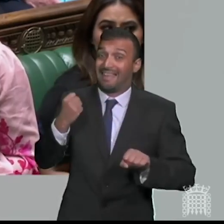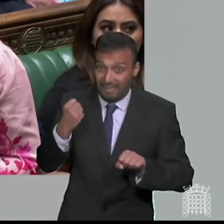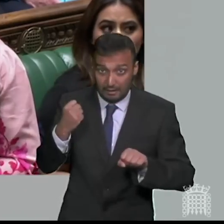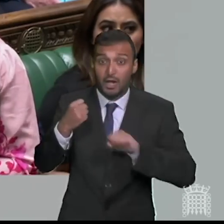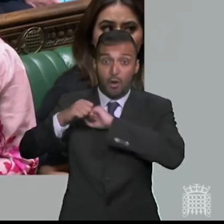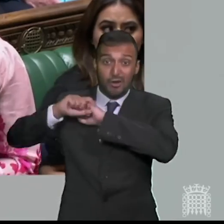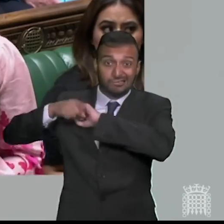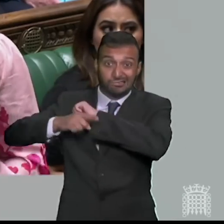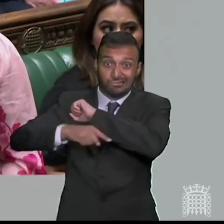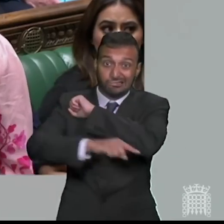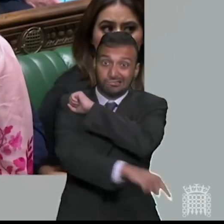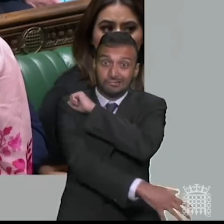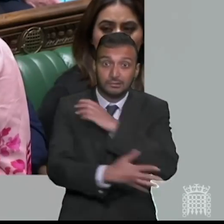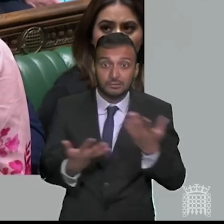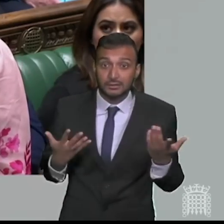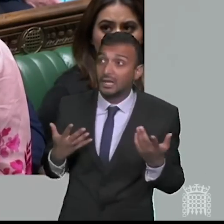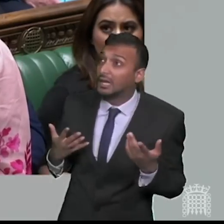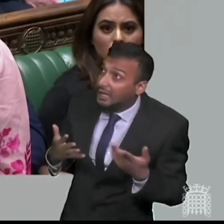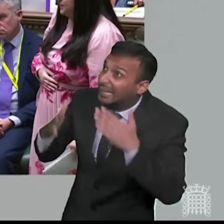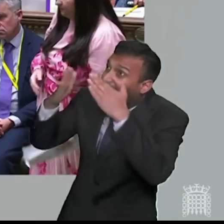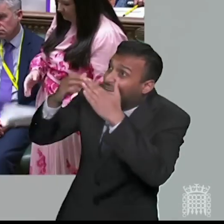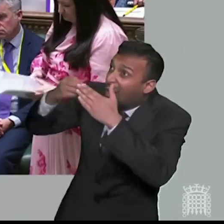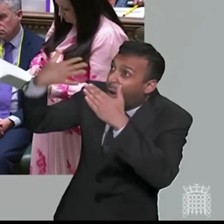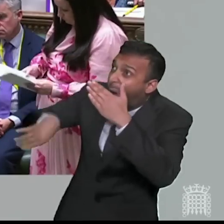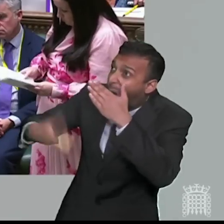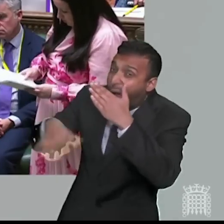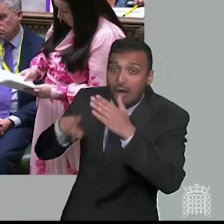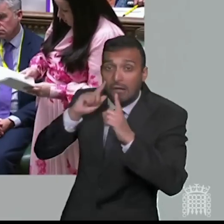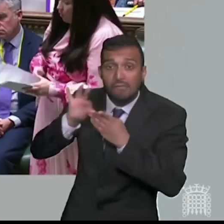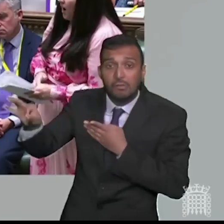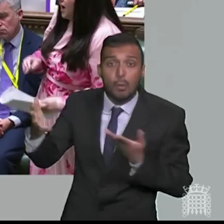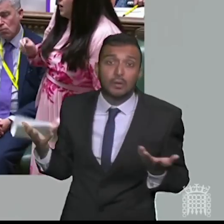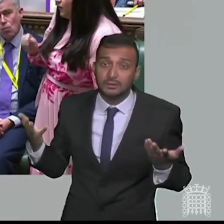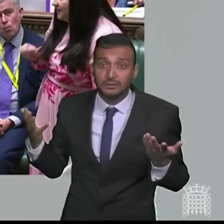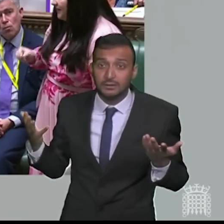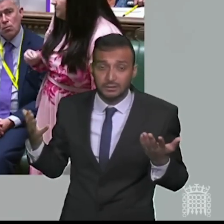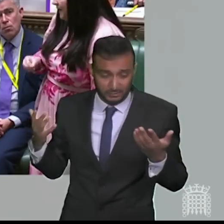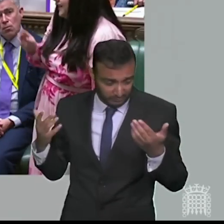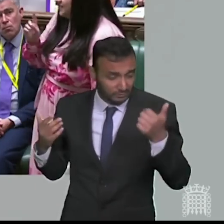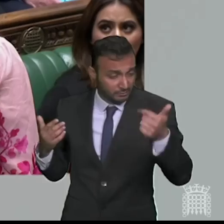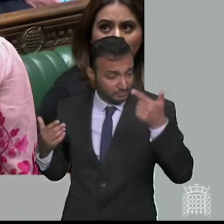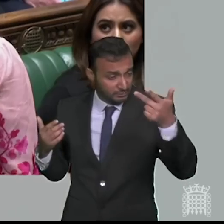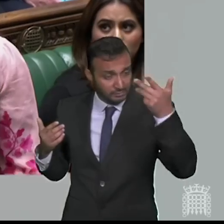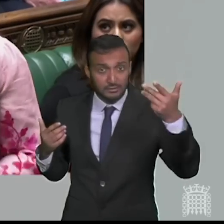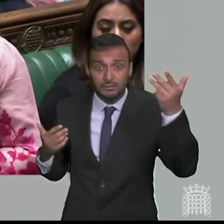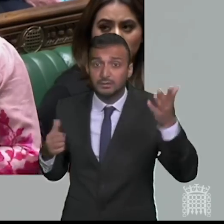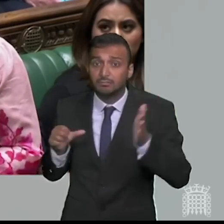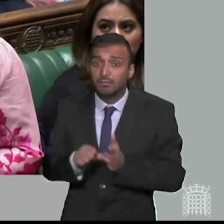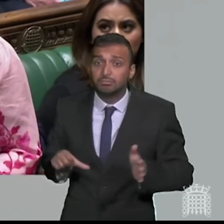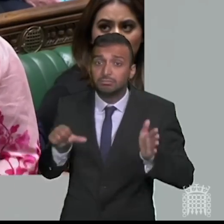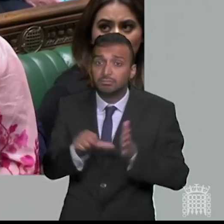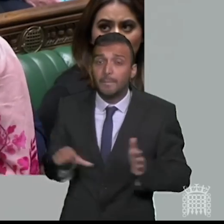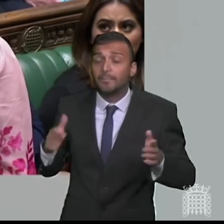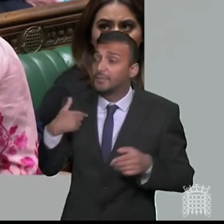prospect of home ownership. Let me ask the Deputy Prime Minister, will he admit his Tory government's